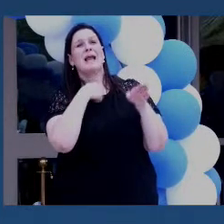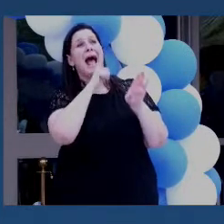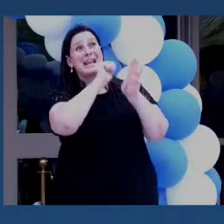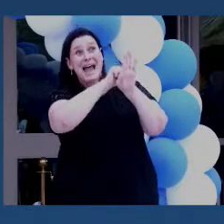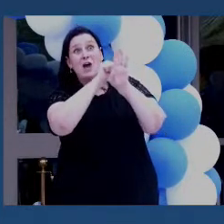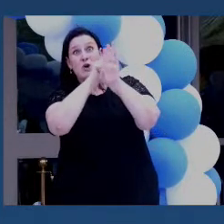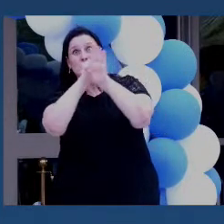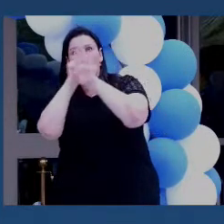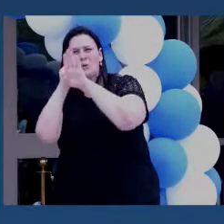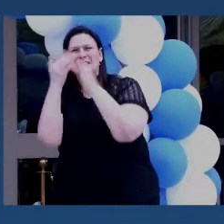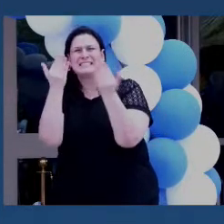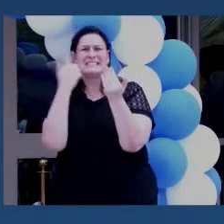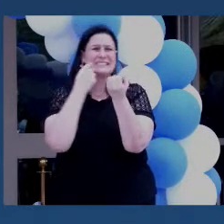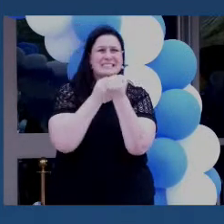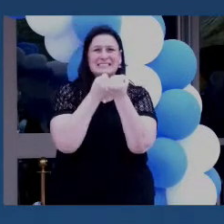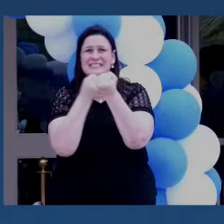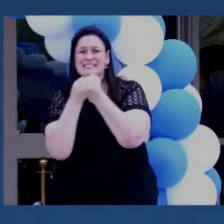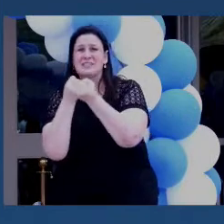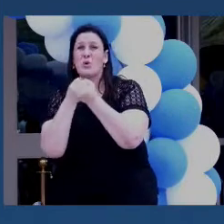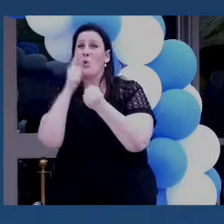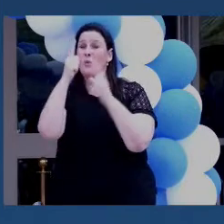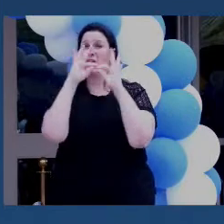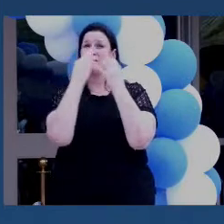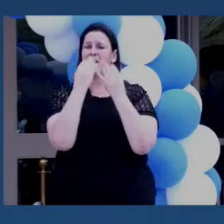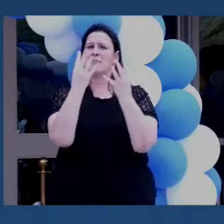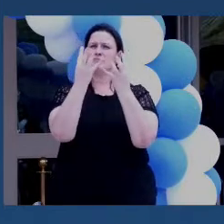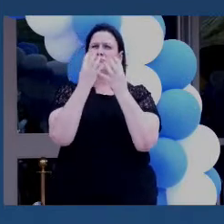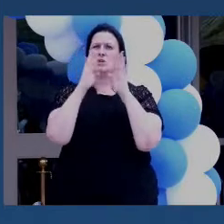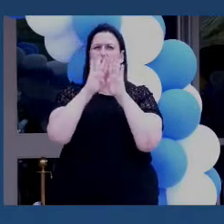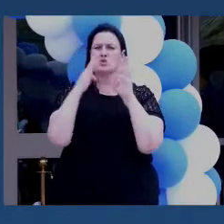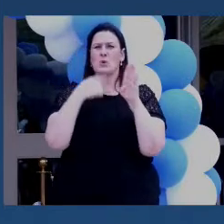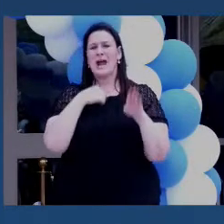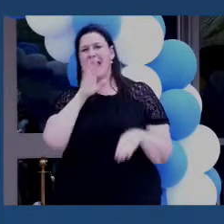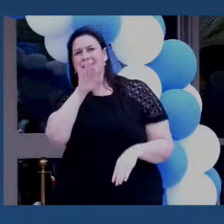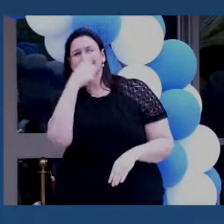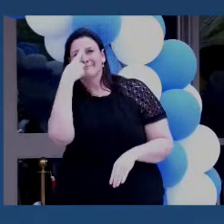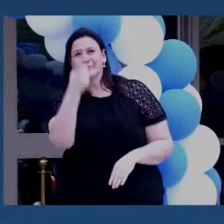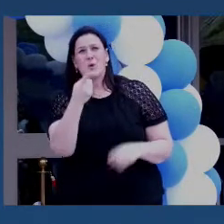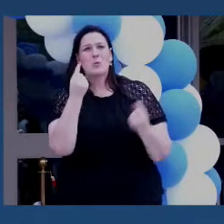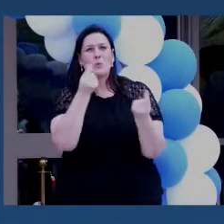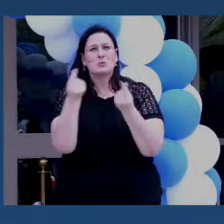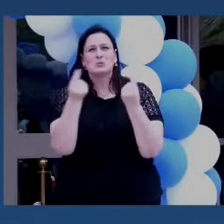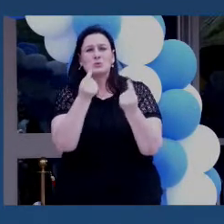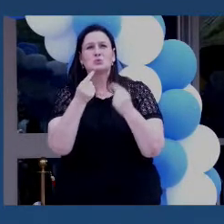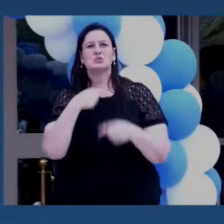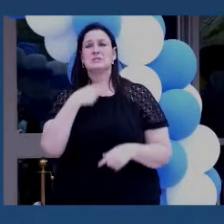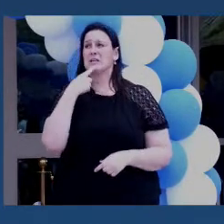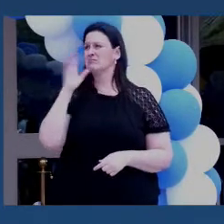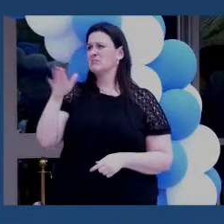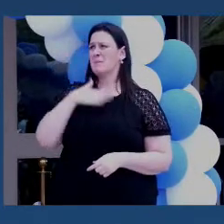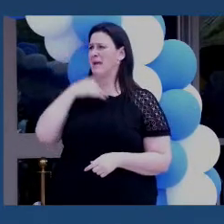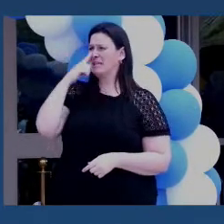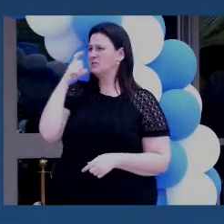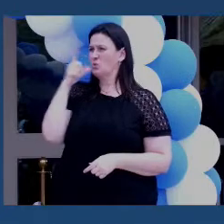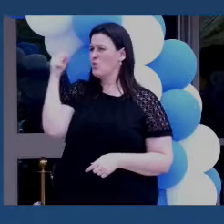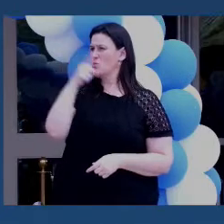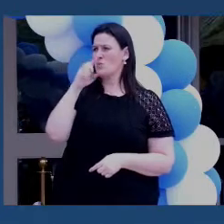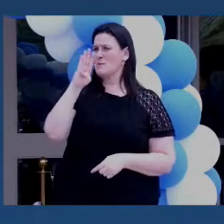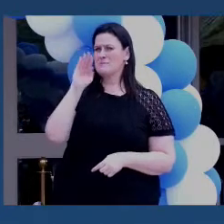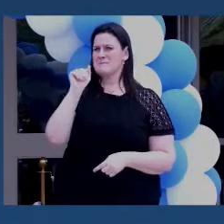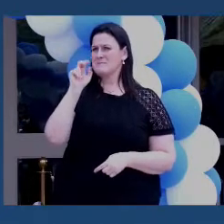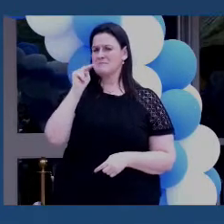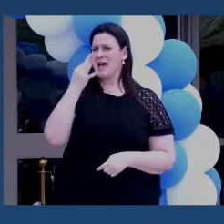a family came to the door, and I asked them, told them what we were up to doing, and she said, my kids don't go to Bancroft.